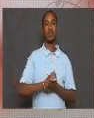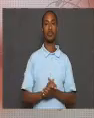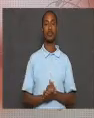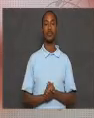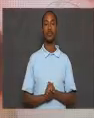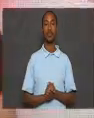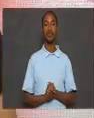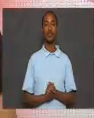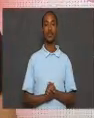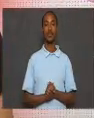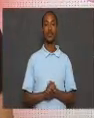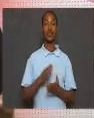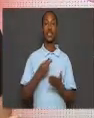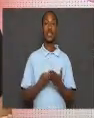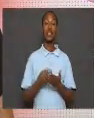compound.